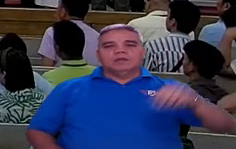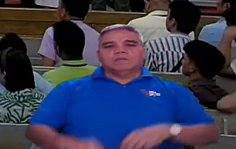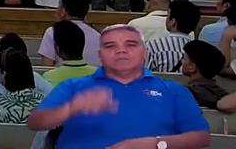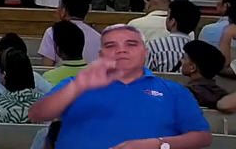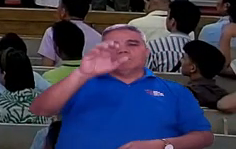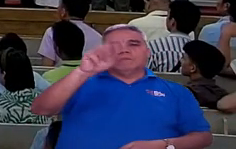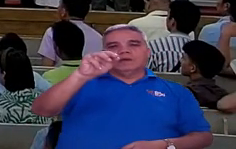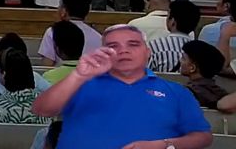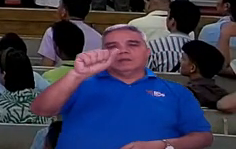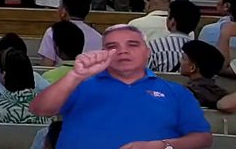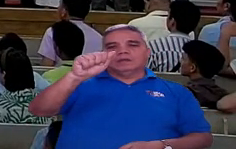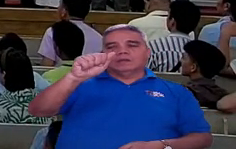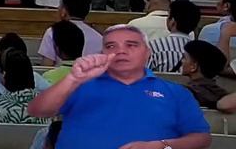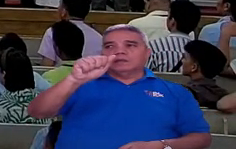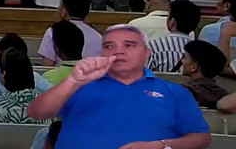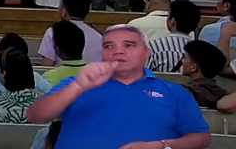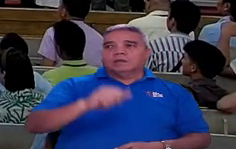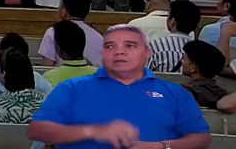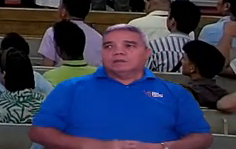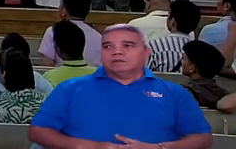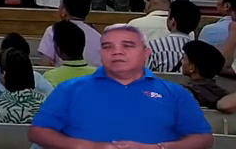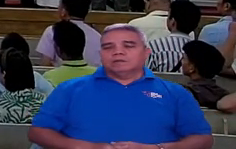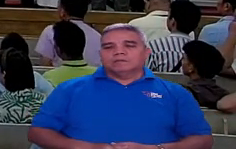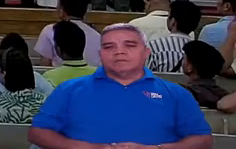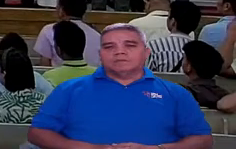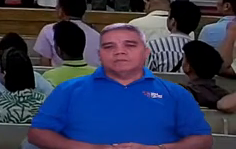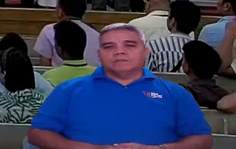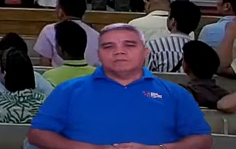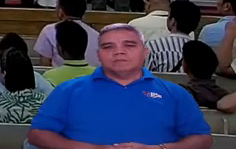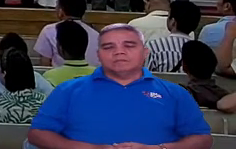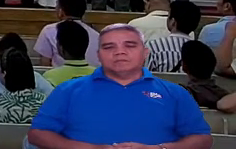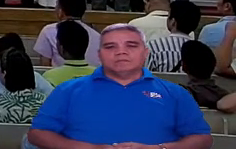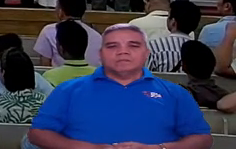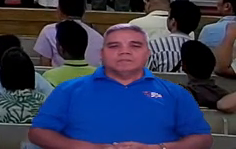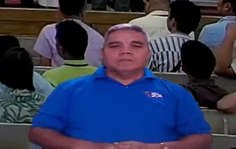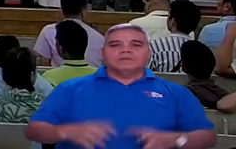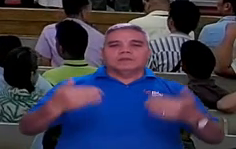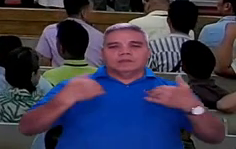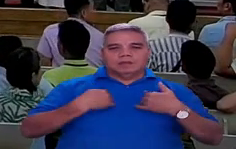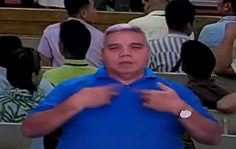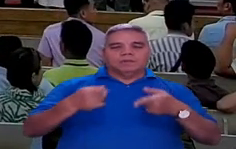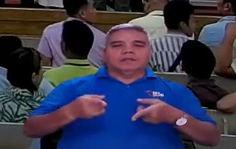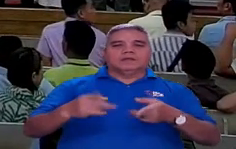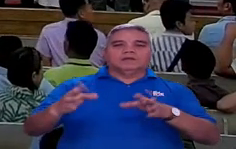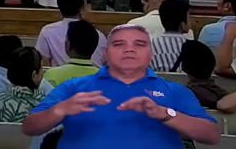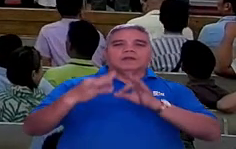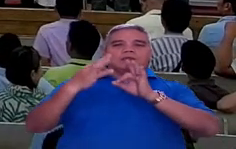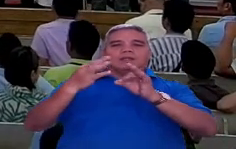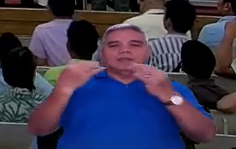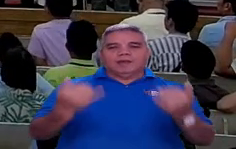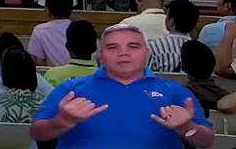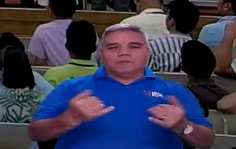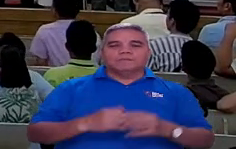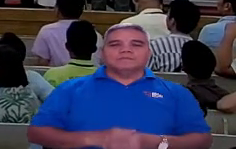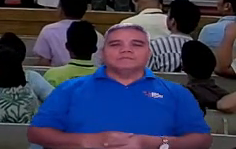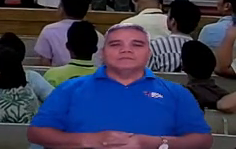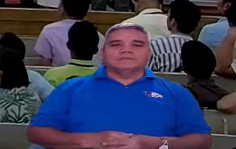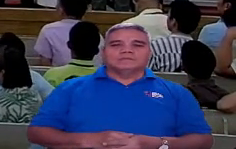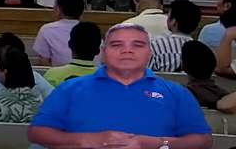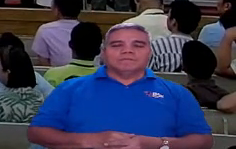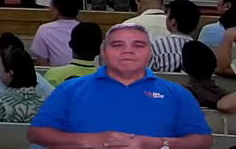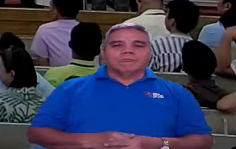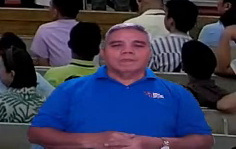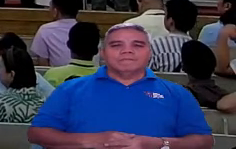Magbalita? Naba si Esmenyo Magbalita dire? Naadi ay present. Amen.